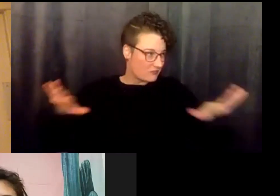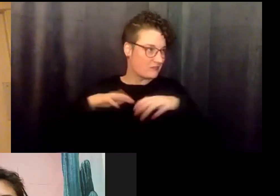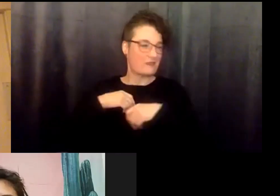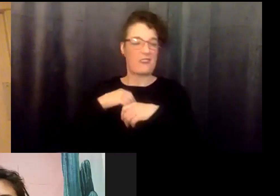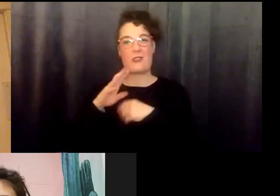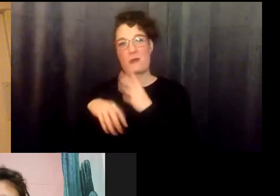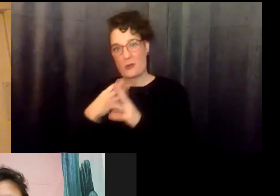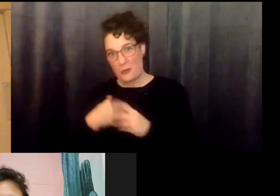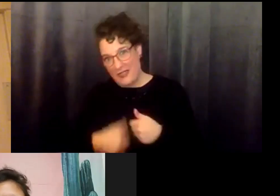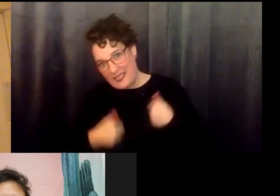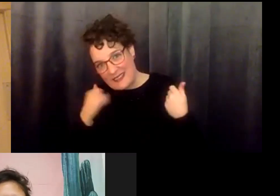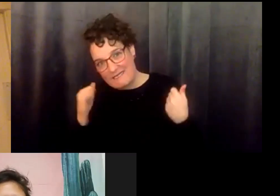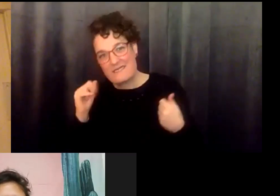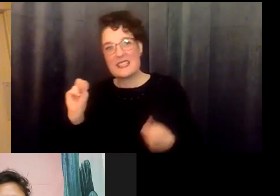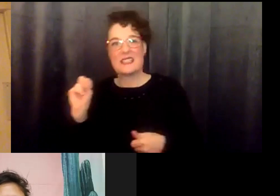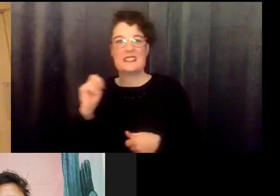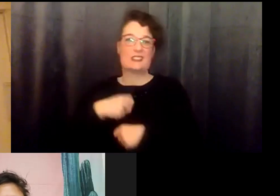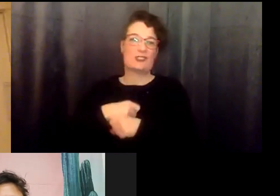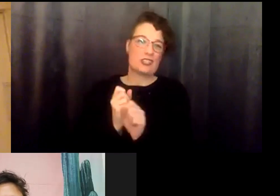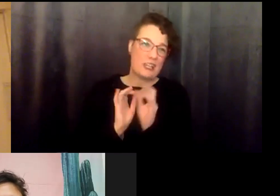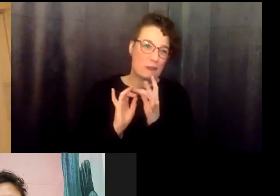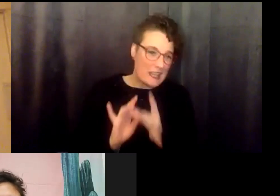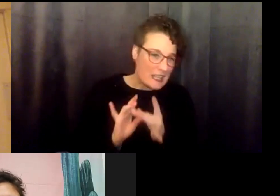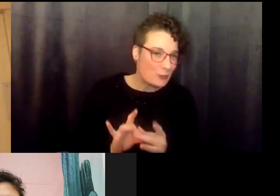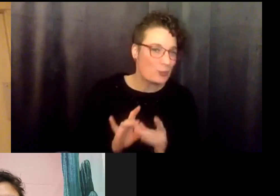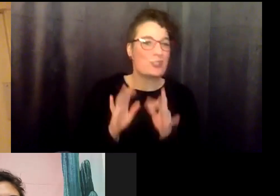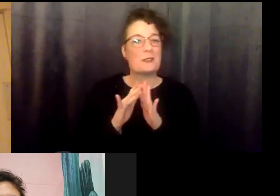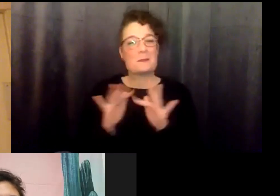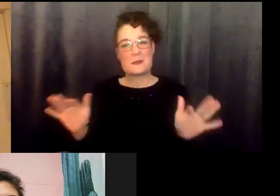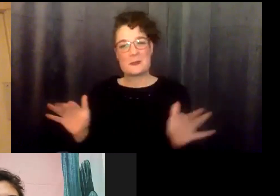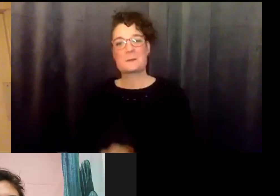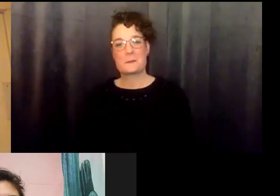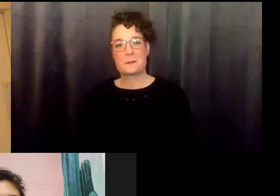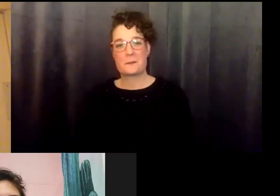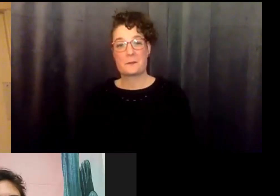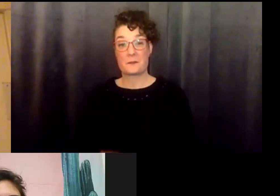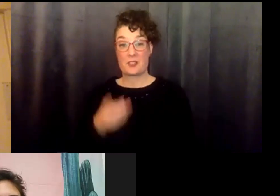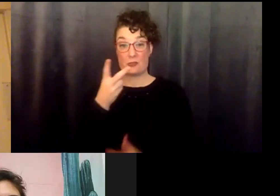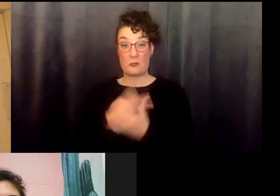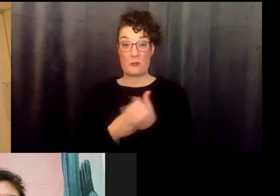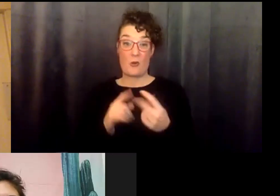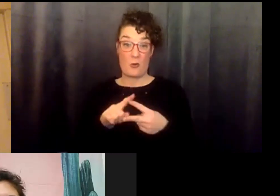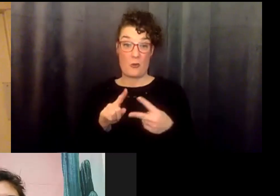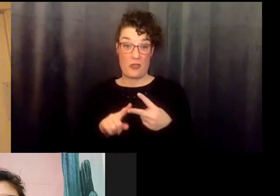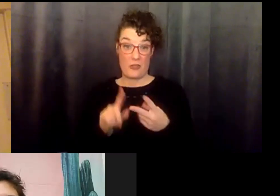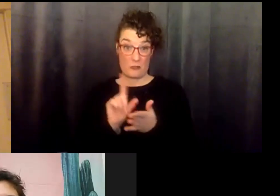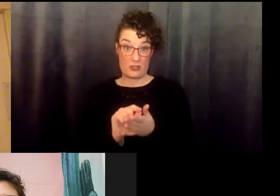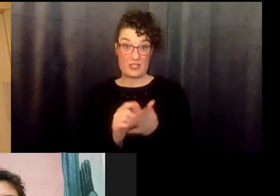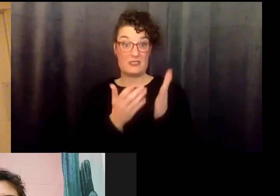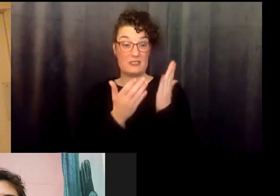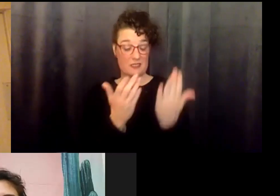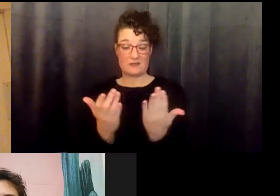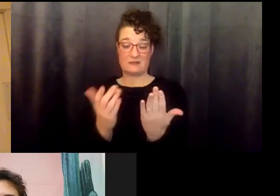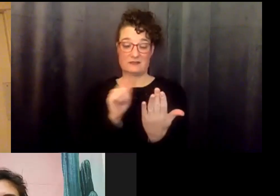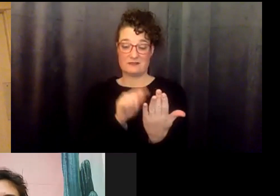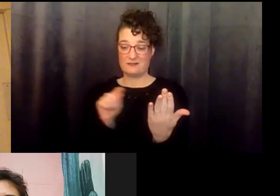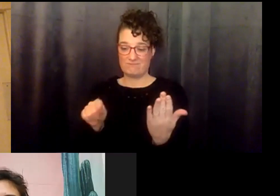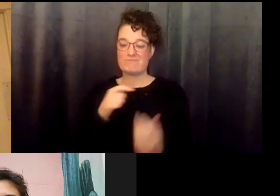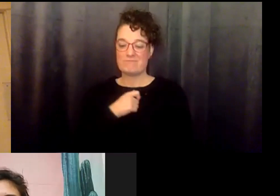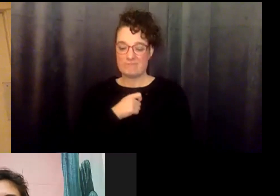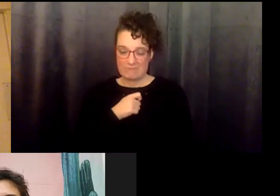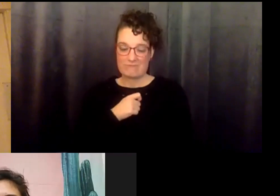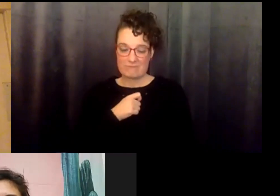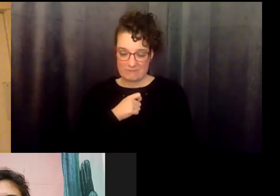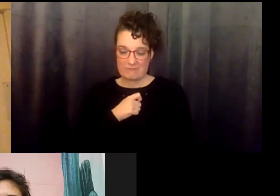you create your relationships. And so taking both of my prints together, what I've learned about how